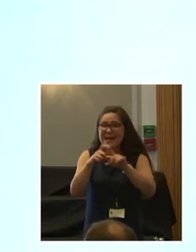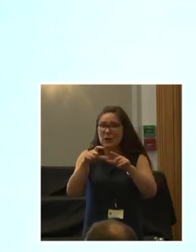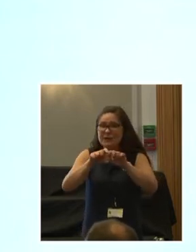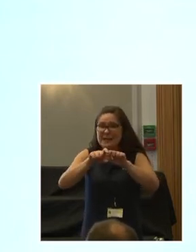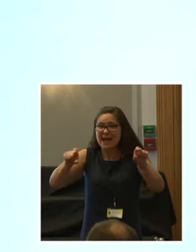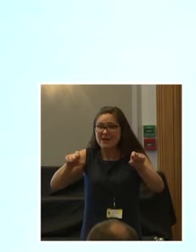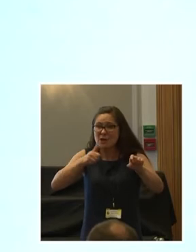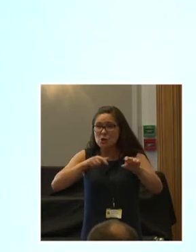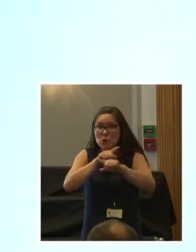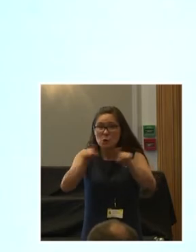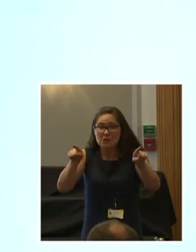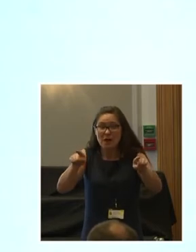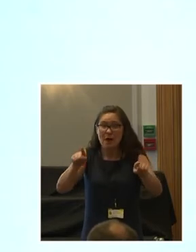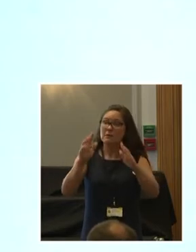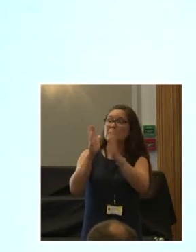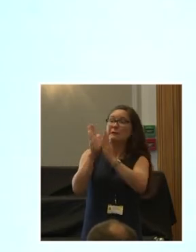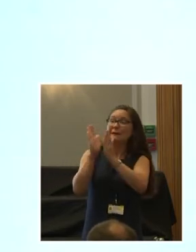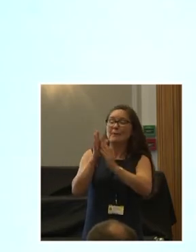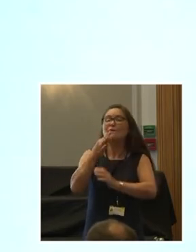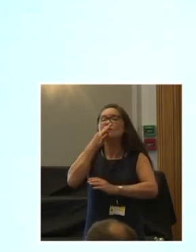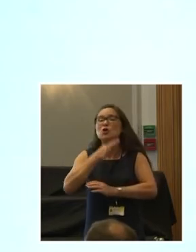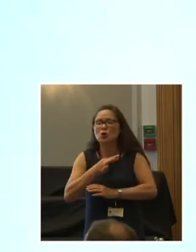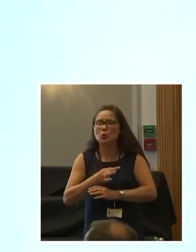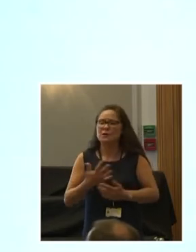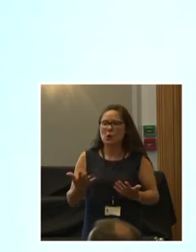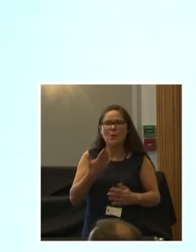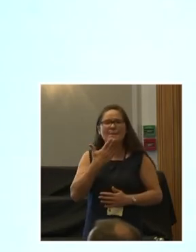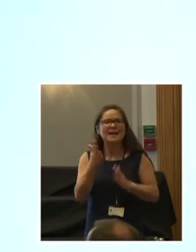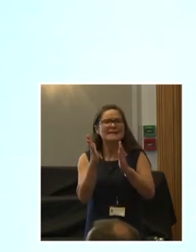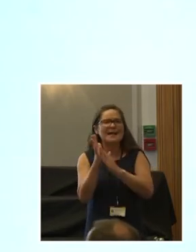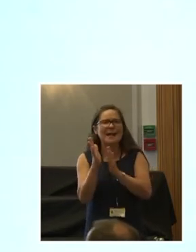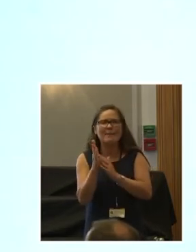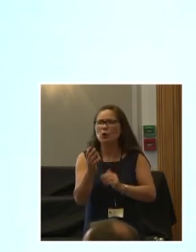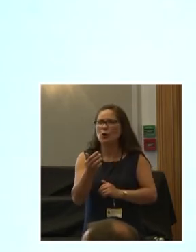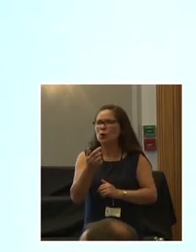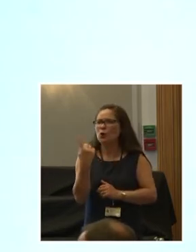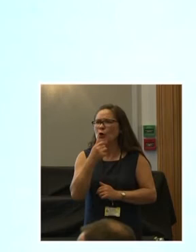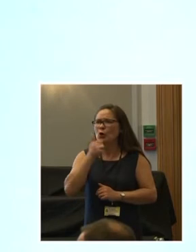interesting. Not so many. Okay, so give me a clap if you do use a form of technology.